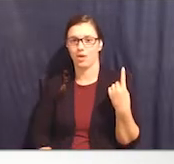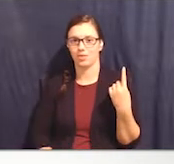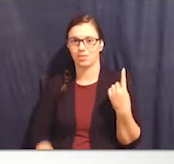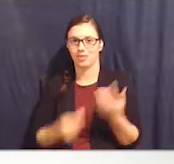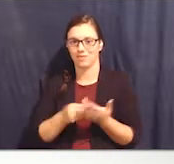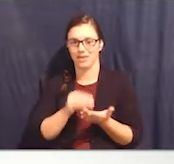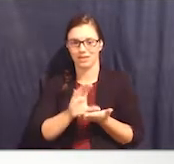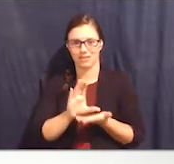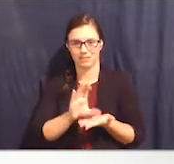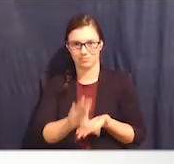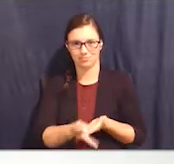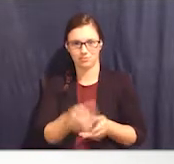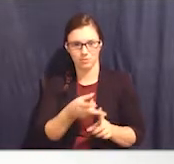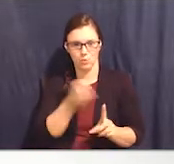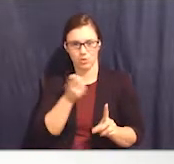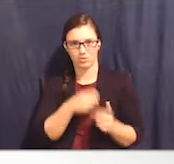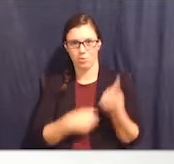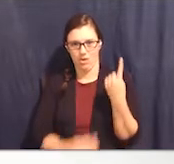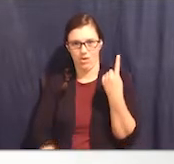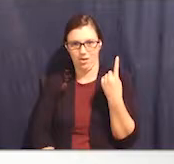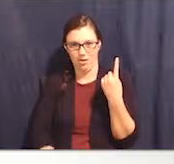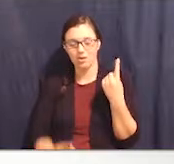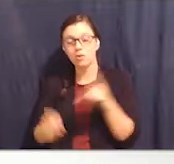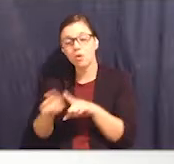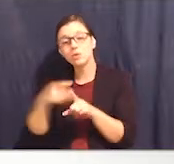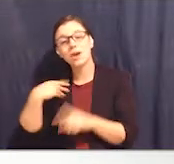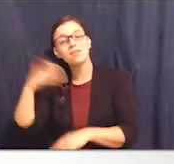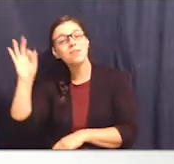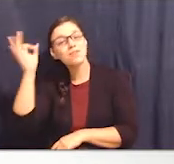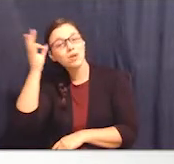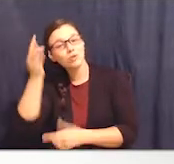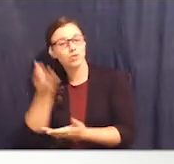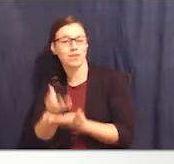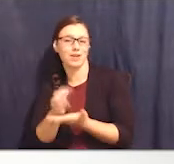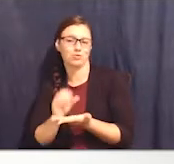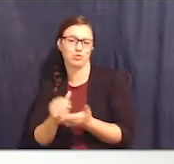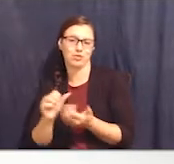and enhancement grants that I talked about, if